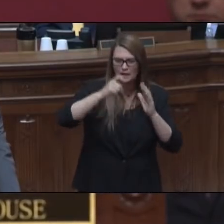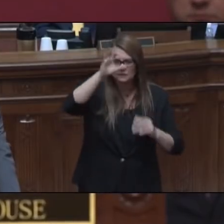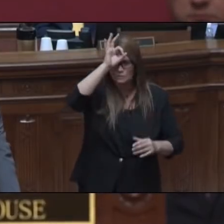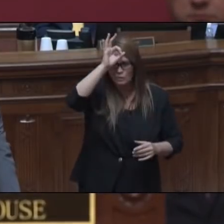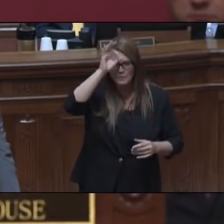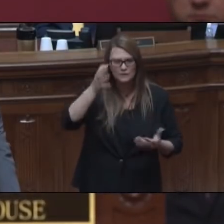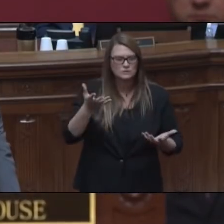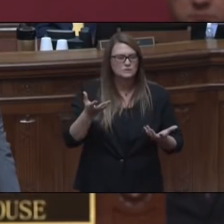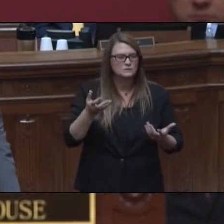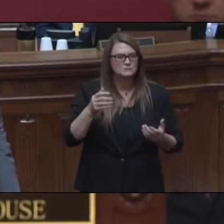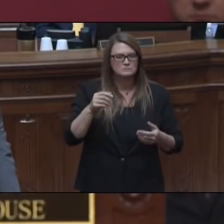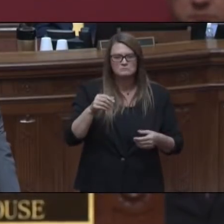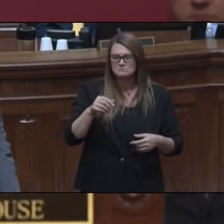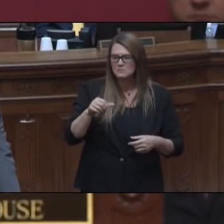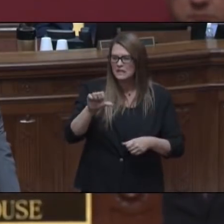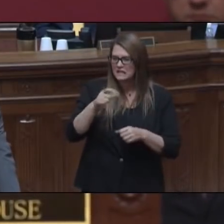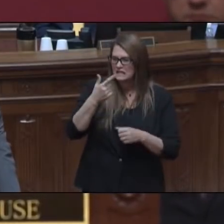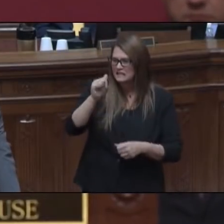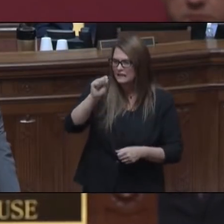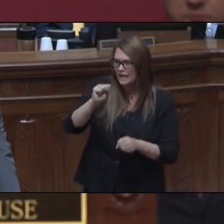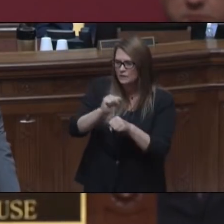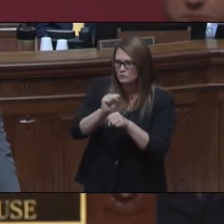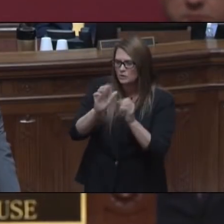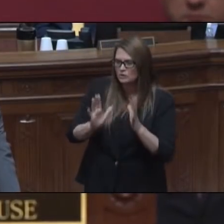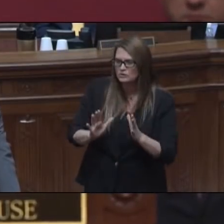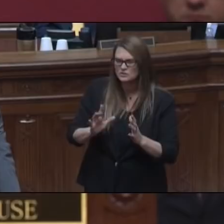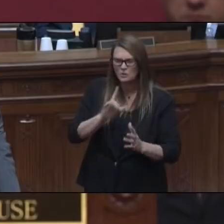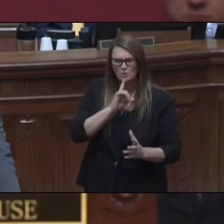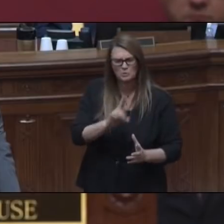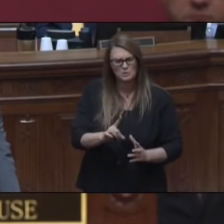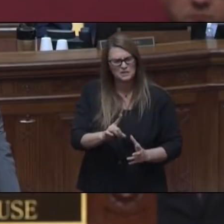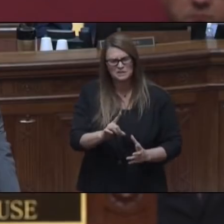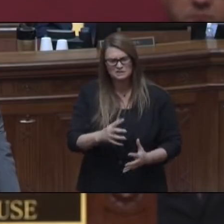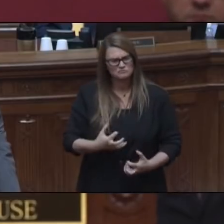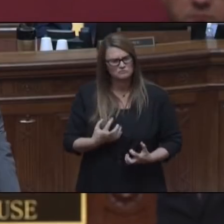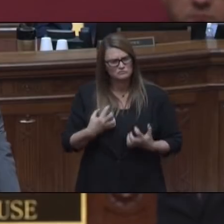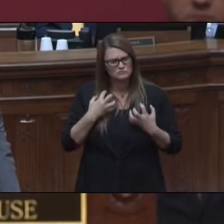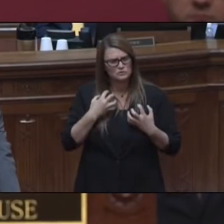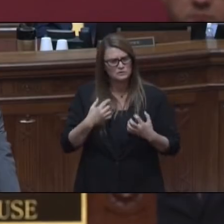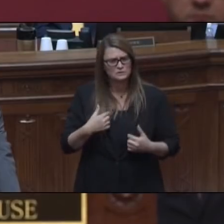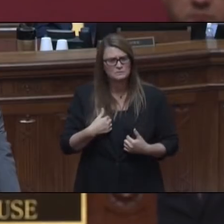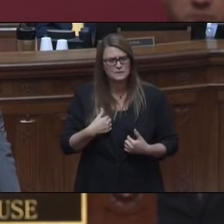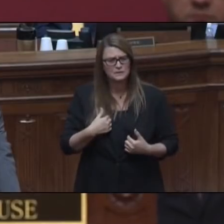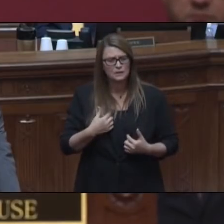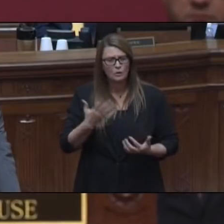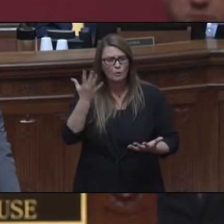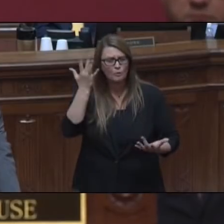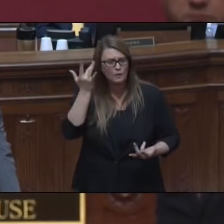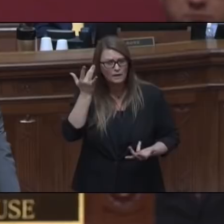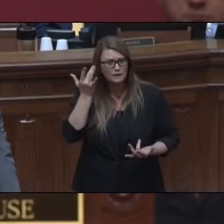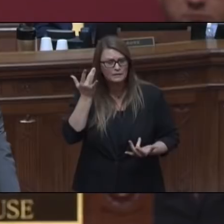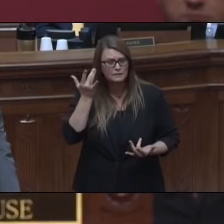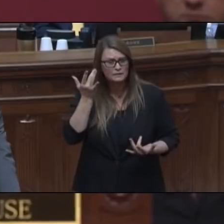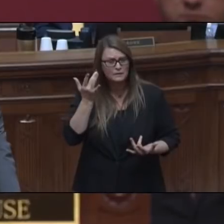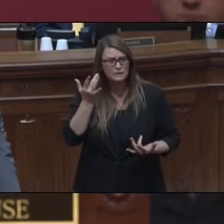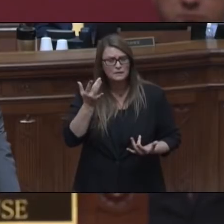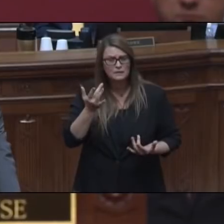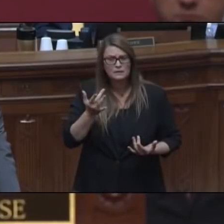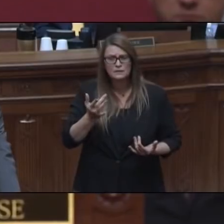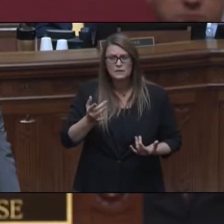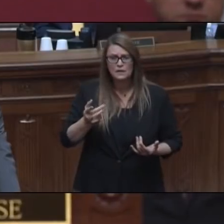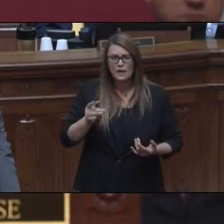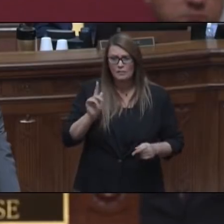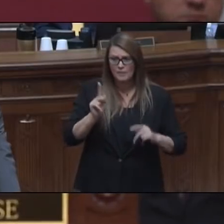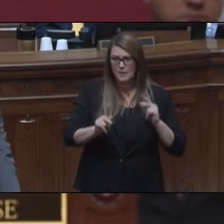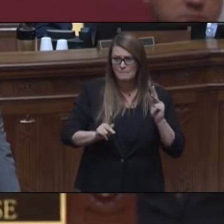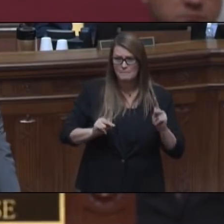workers. It really makes me mad. The reason it makes me mad is all that